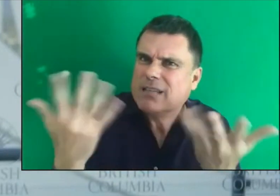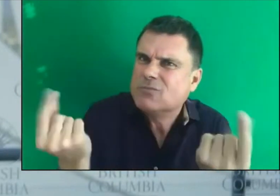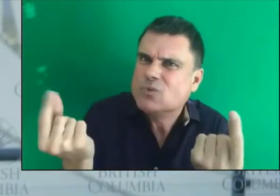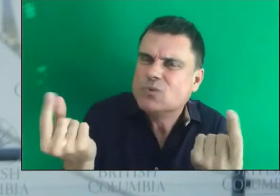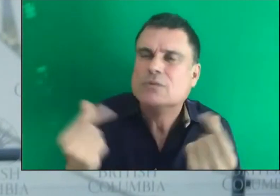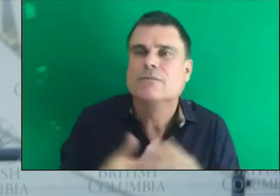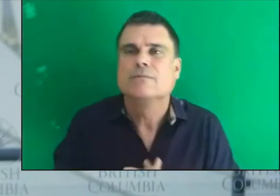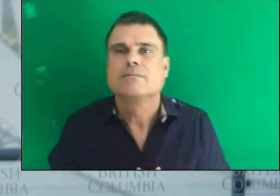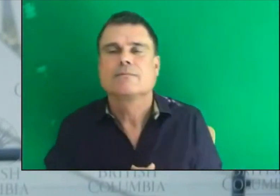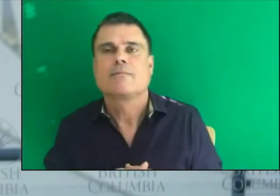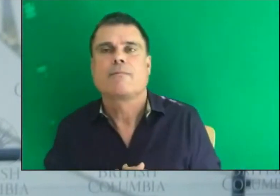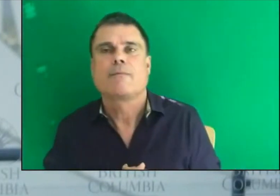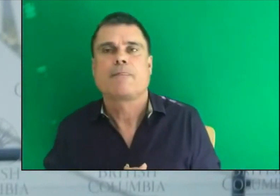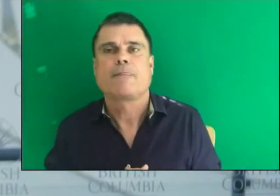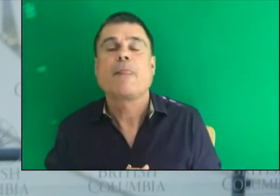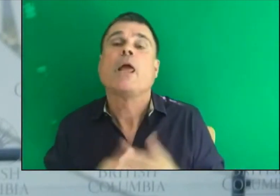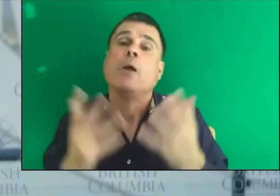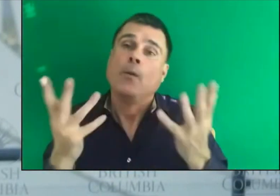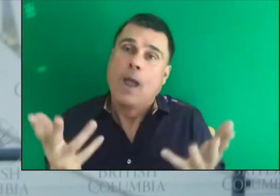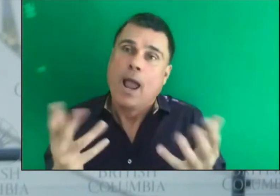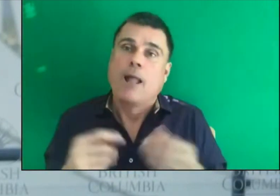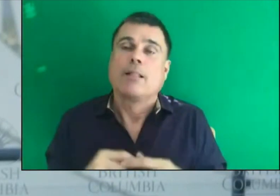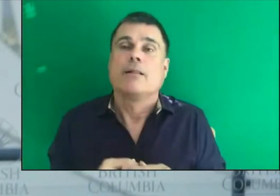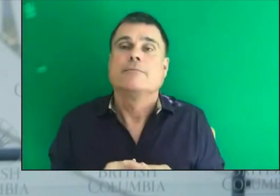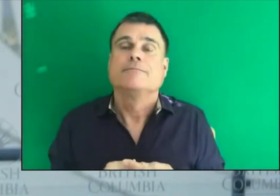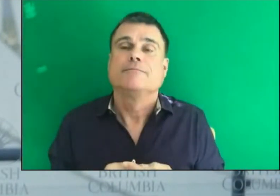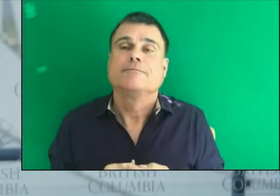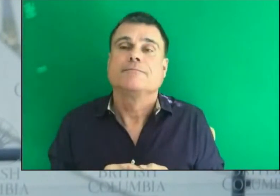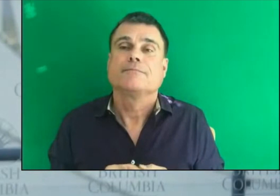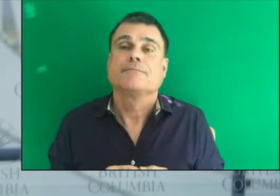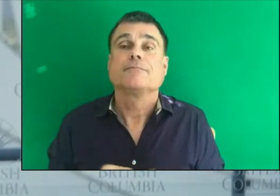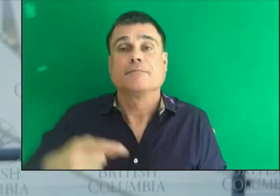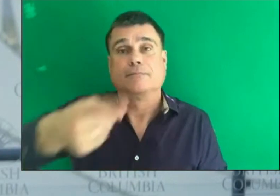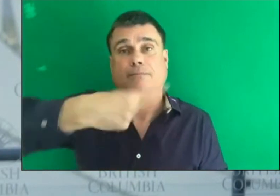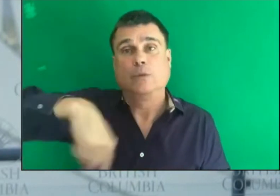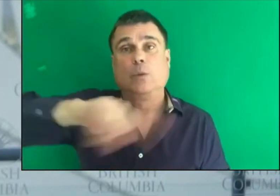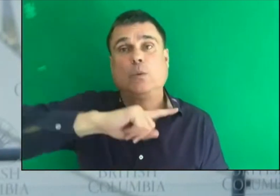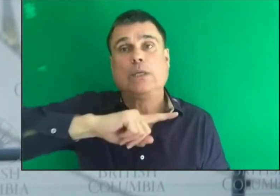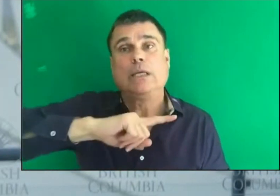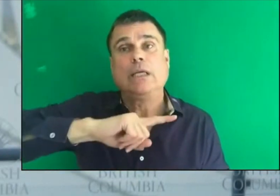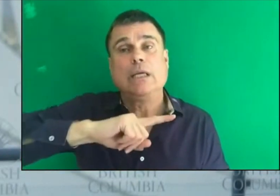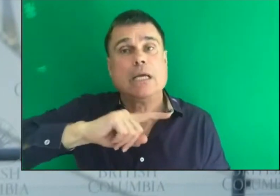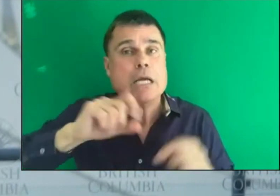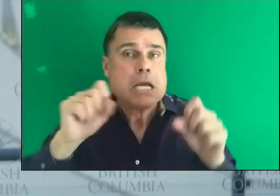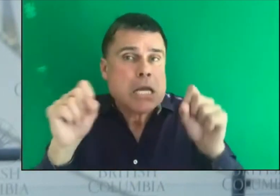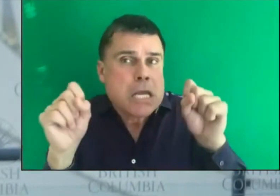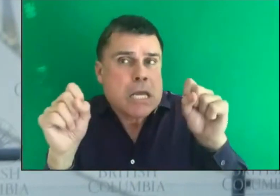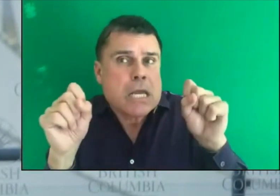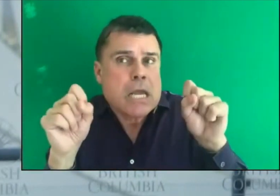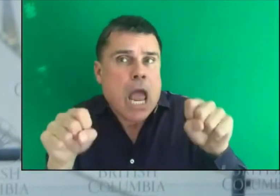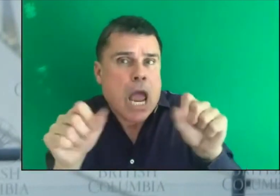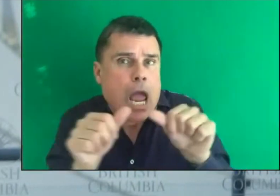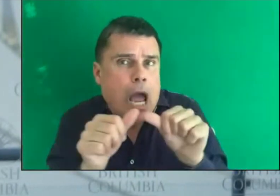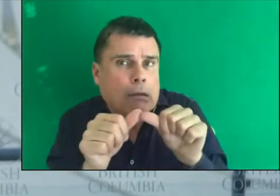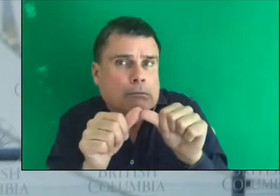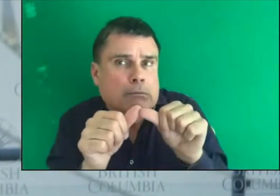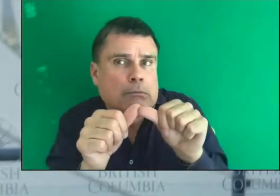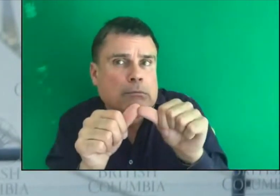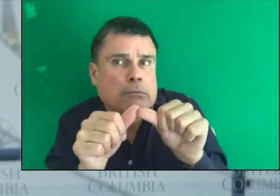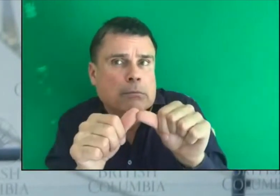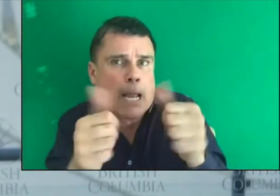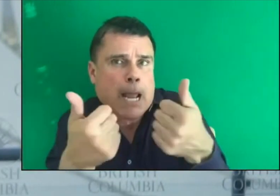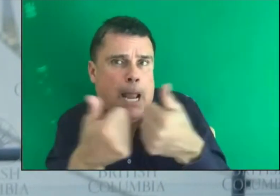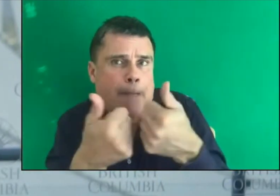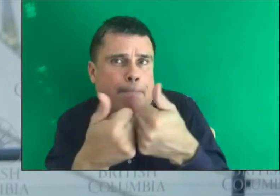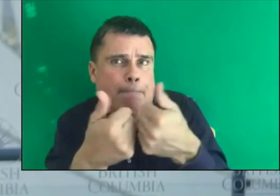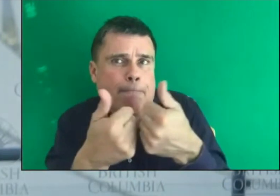of a clarification, because I'm getting already questions from people on Twitter and colleagues. What impact does this, if any, have on kids' minor indoor